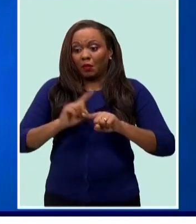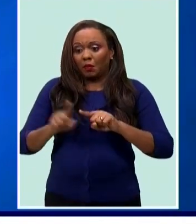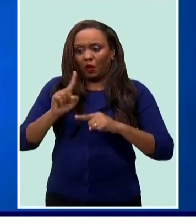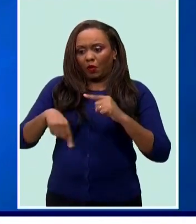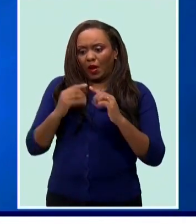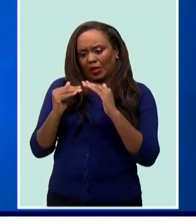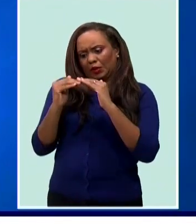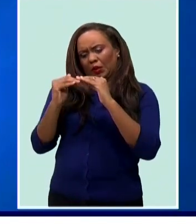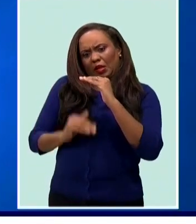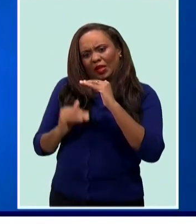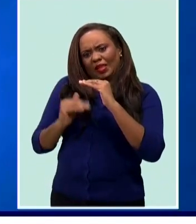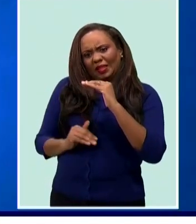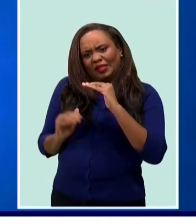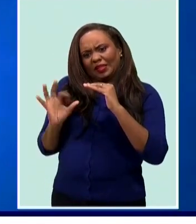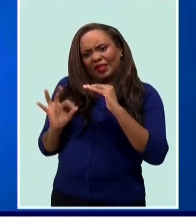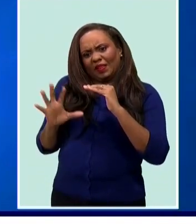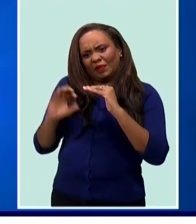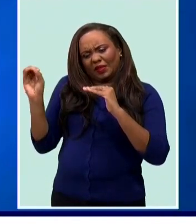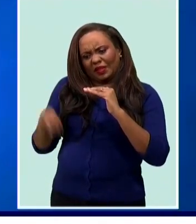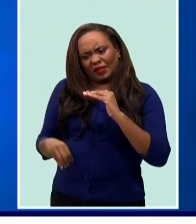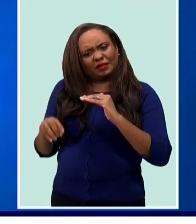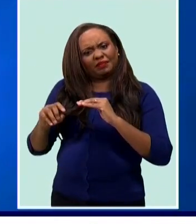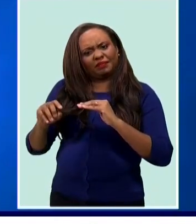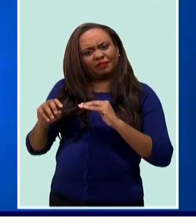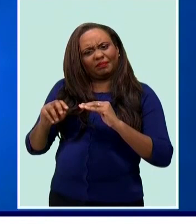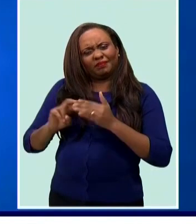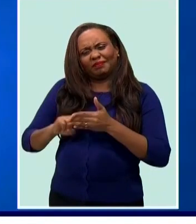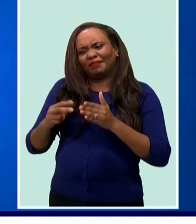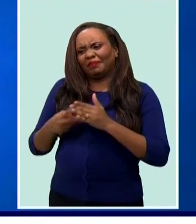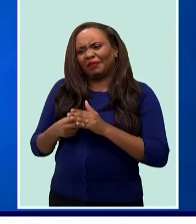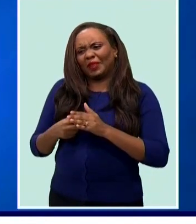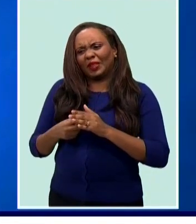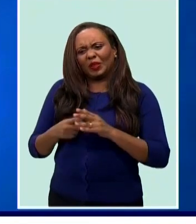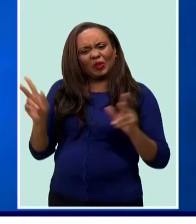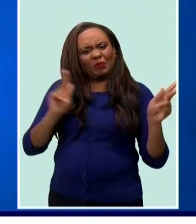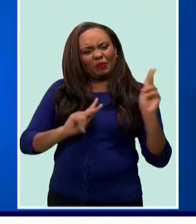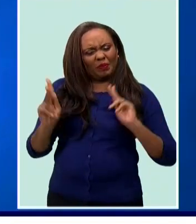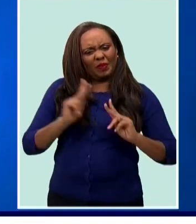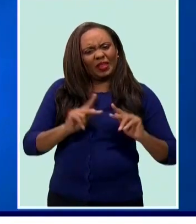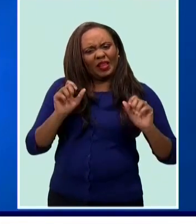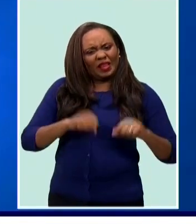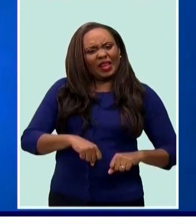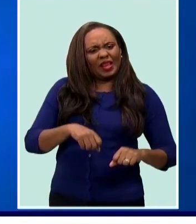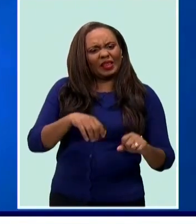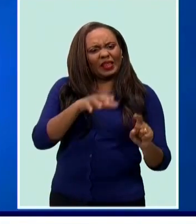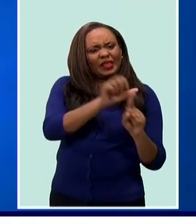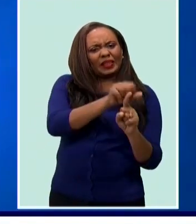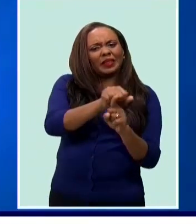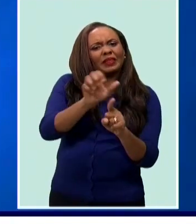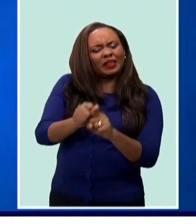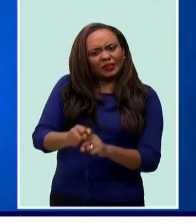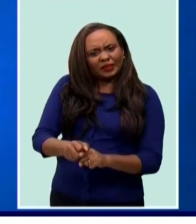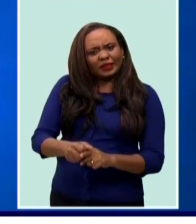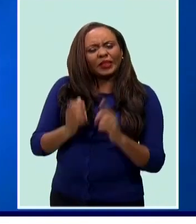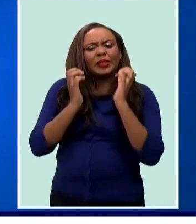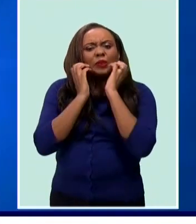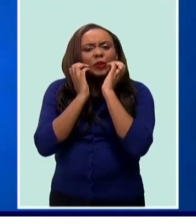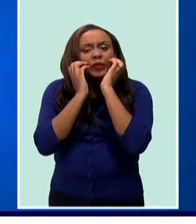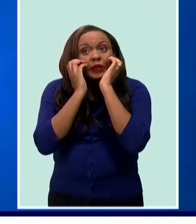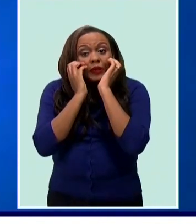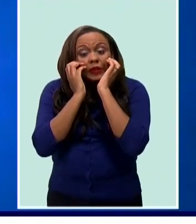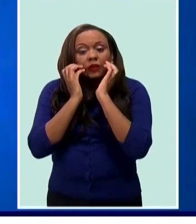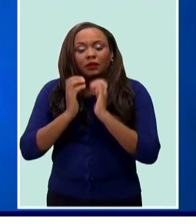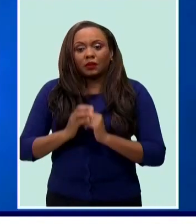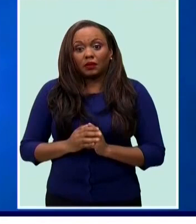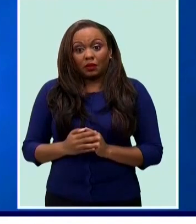below 95%, we are putting, those persons are putting the population at risk. So I am encouraging persons to, if your children